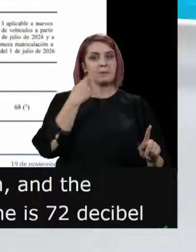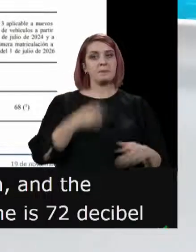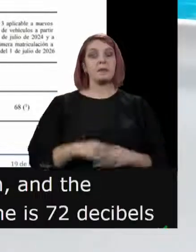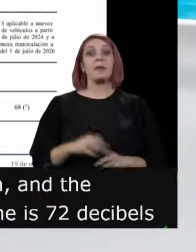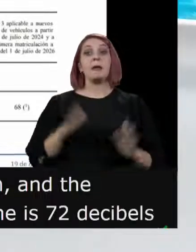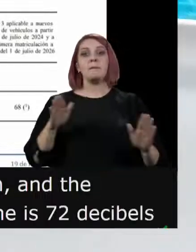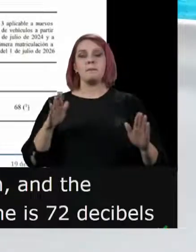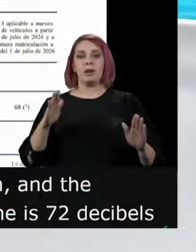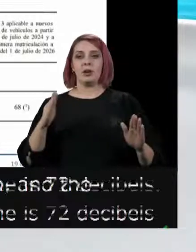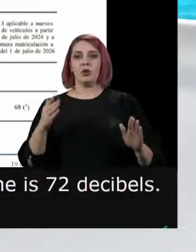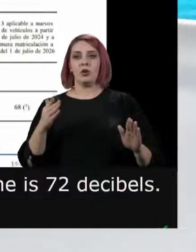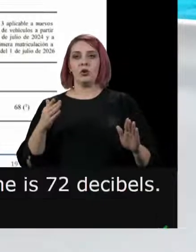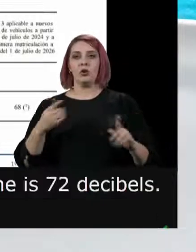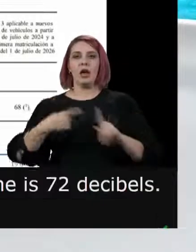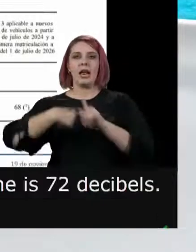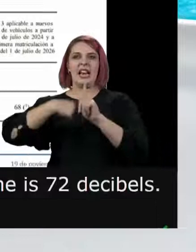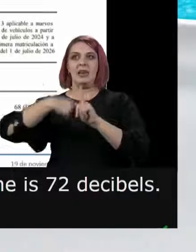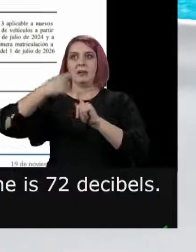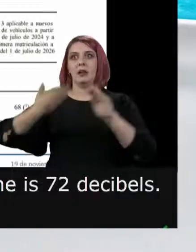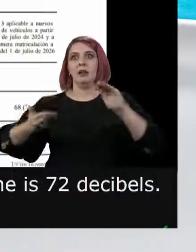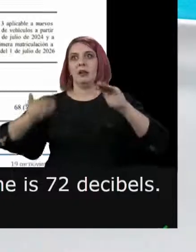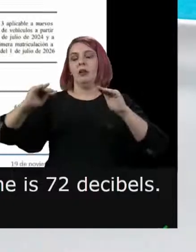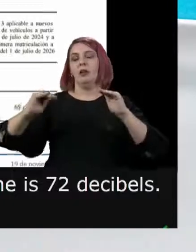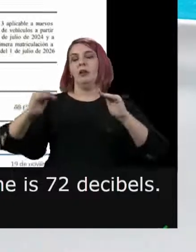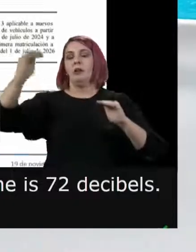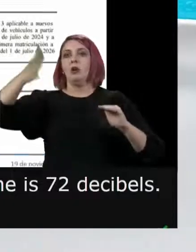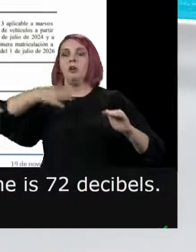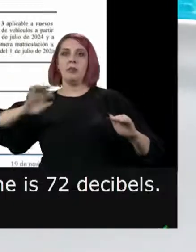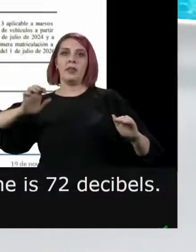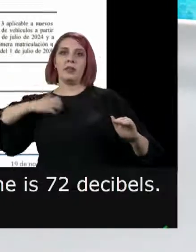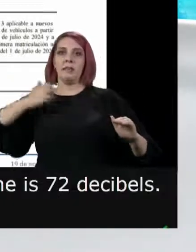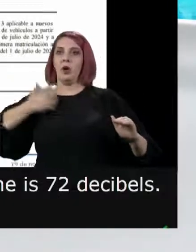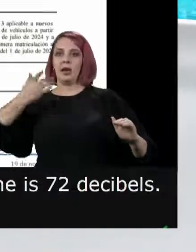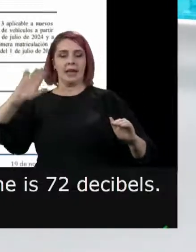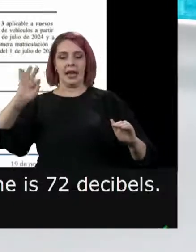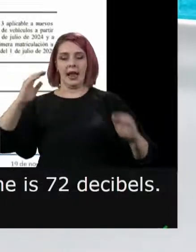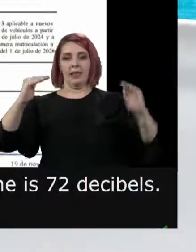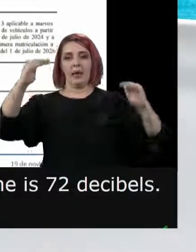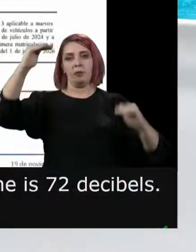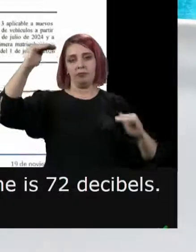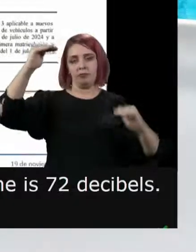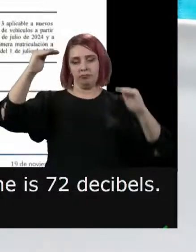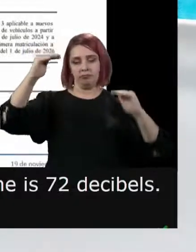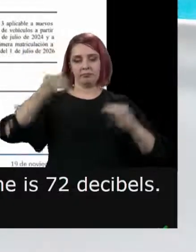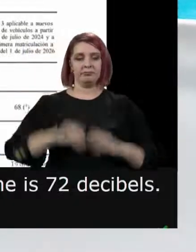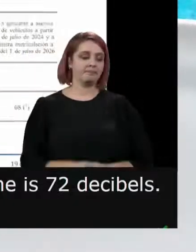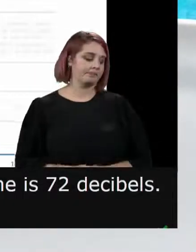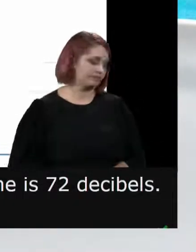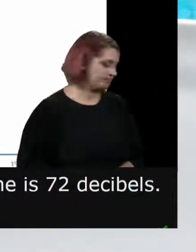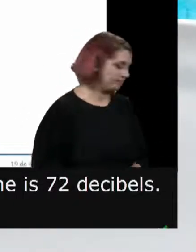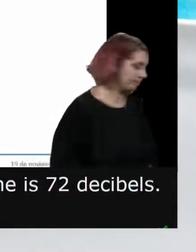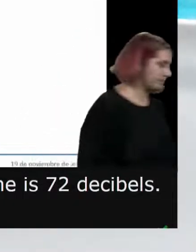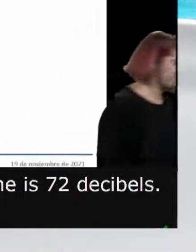warning is high enough, but is not bothersome.